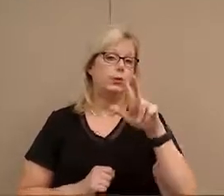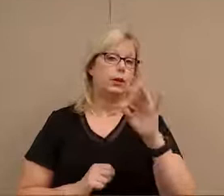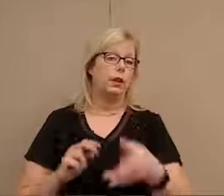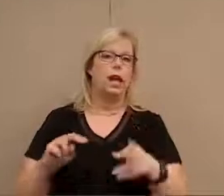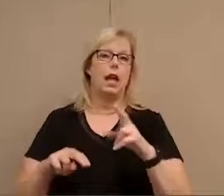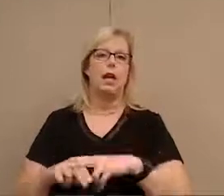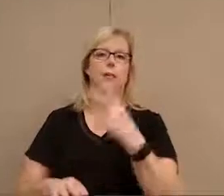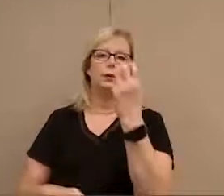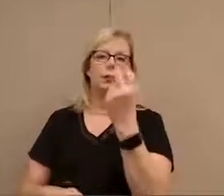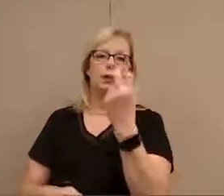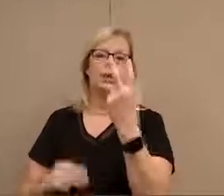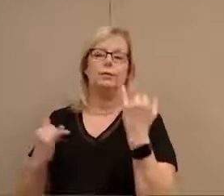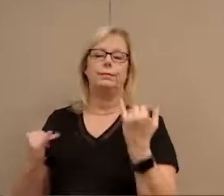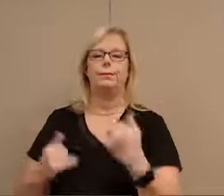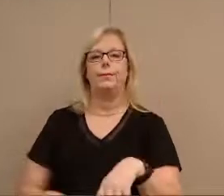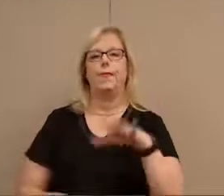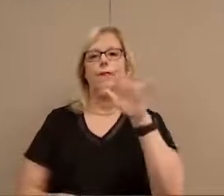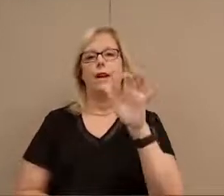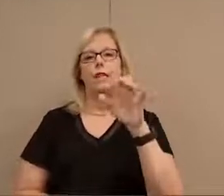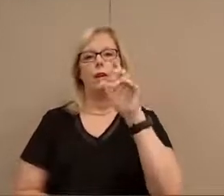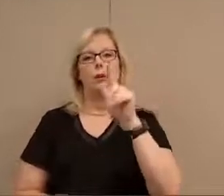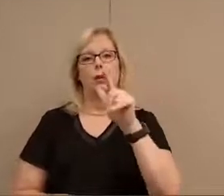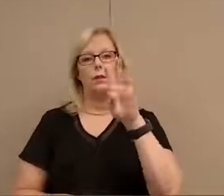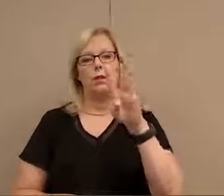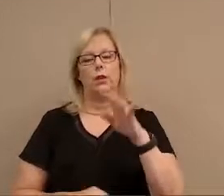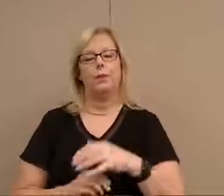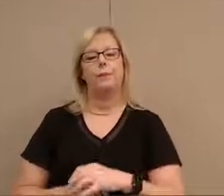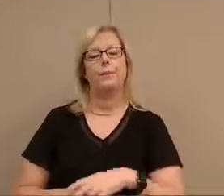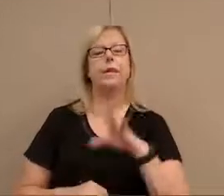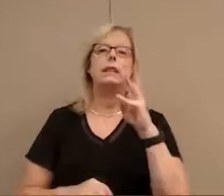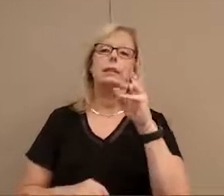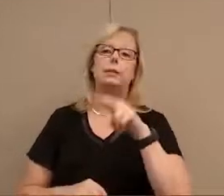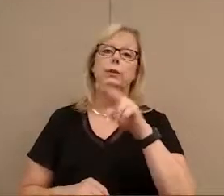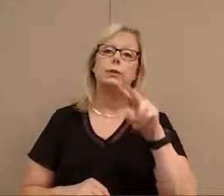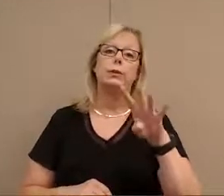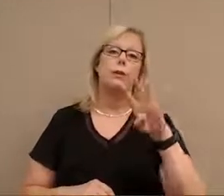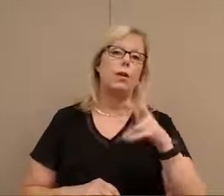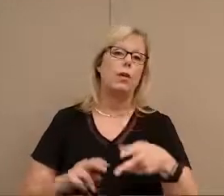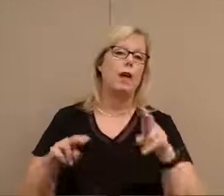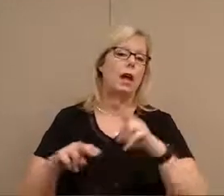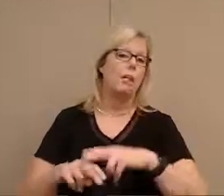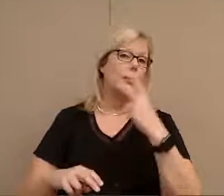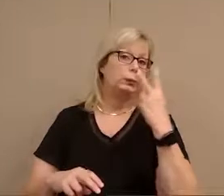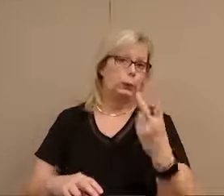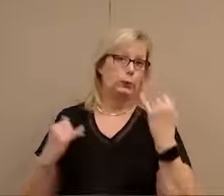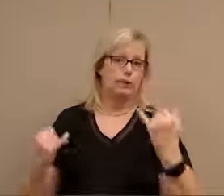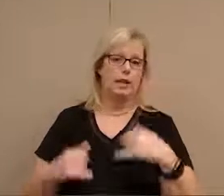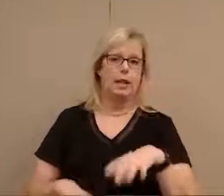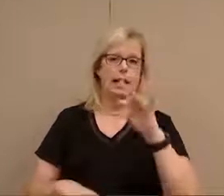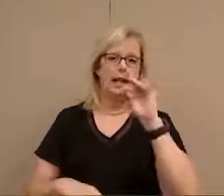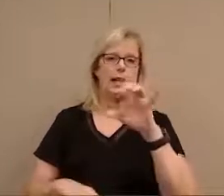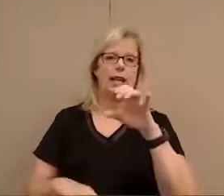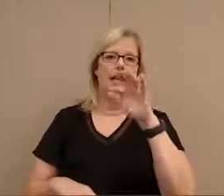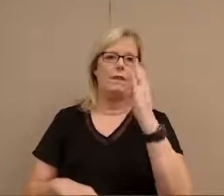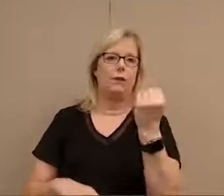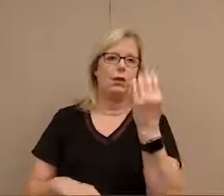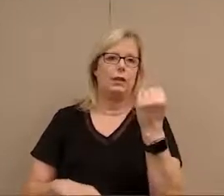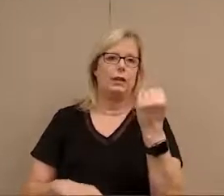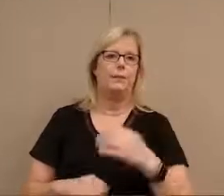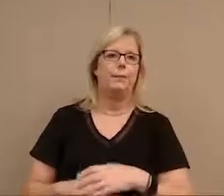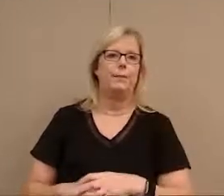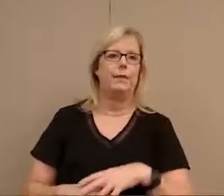62239 up 12 to 524. 62243 up 2 to